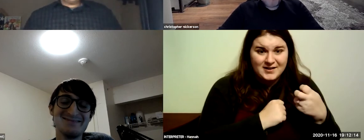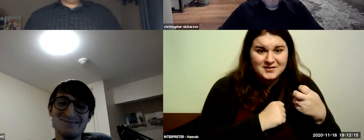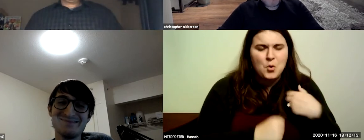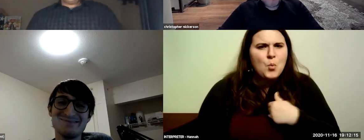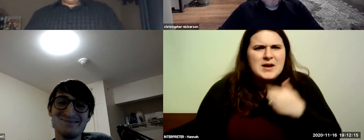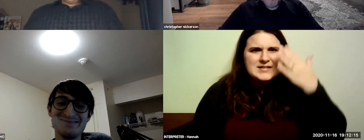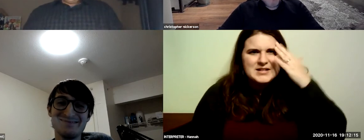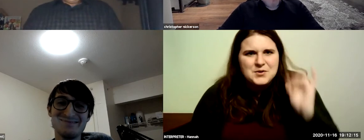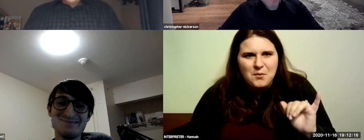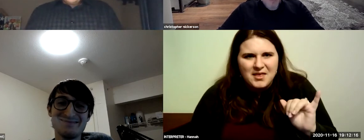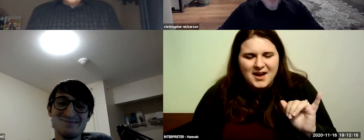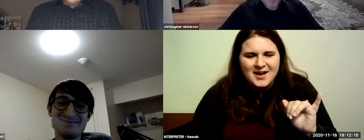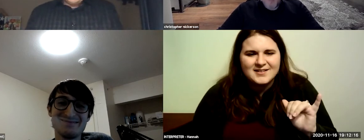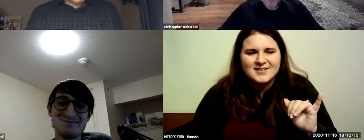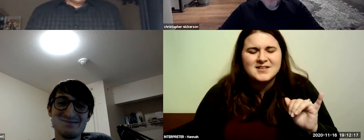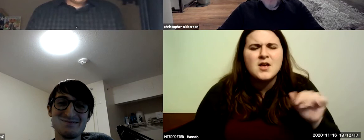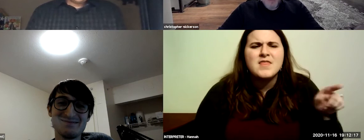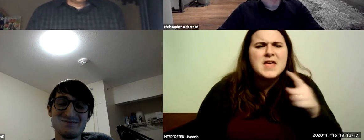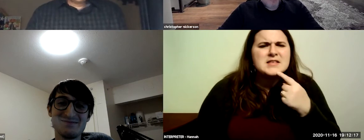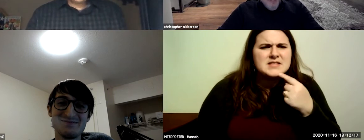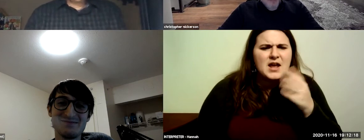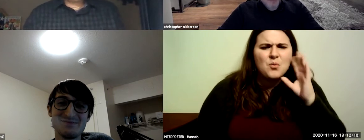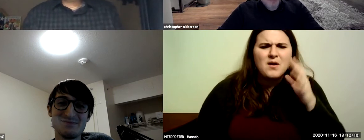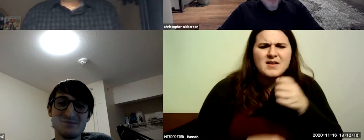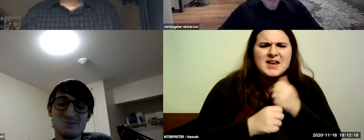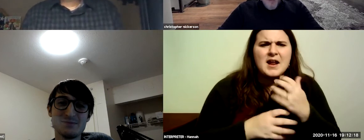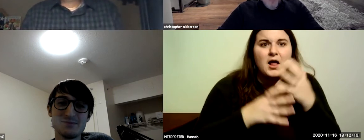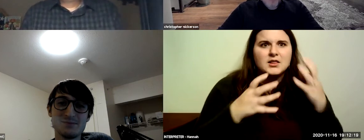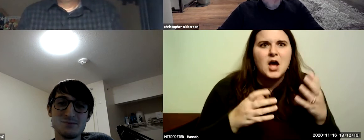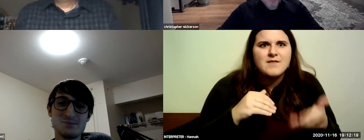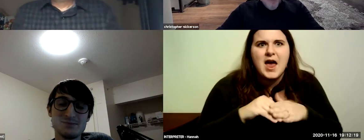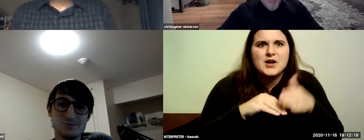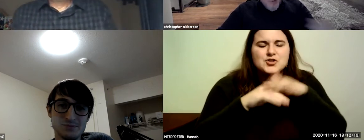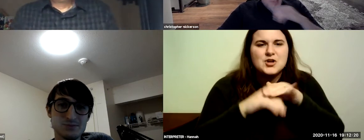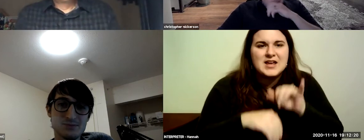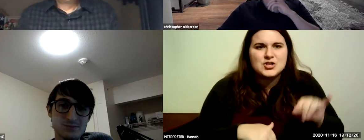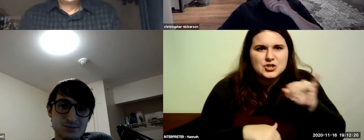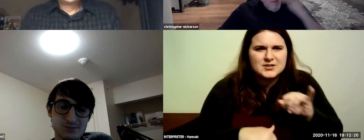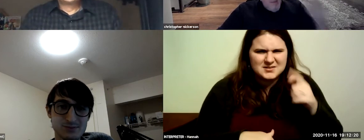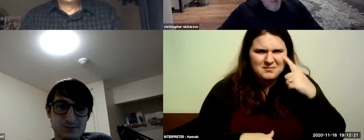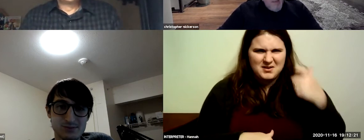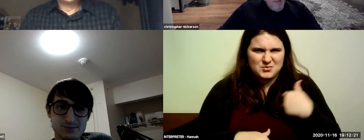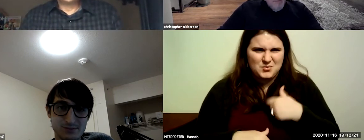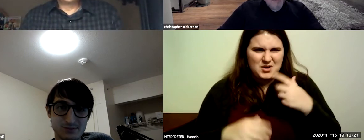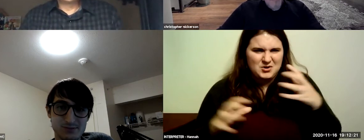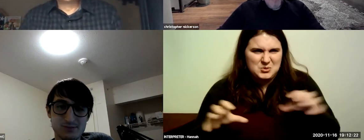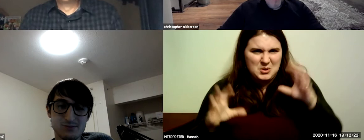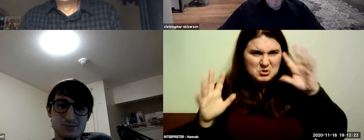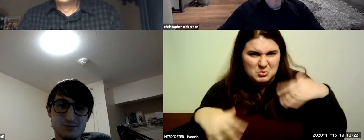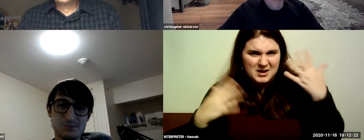that. They said that they were going to get a bunch of like extra insurance because we were doing such crazy stuff.